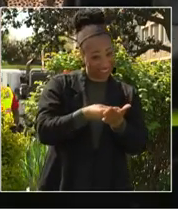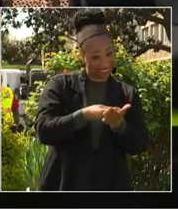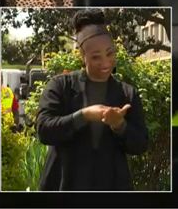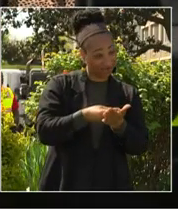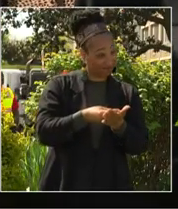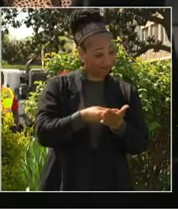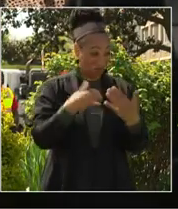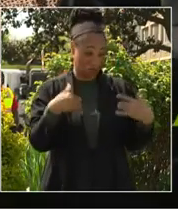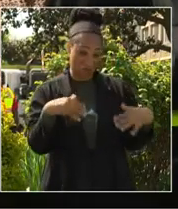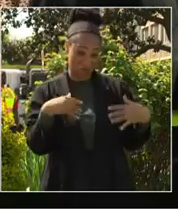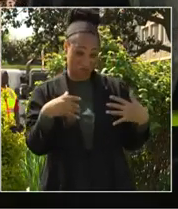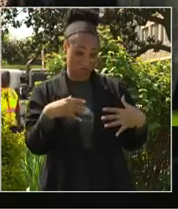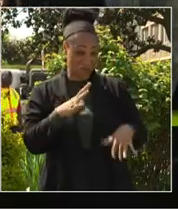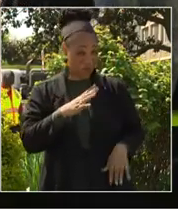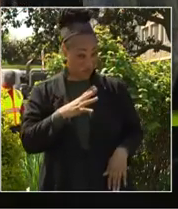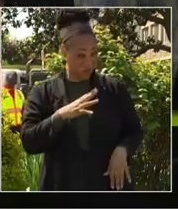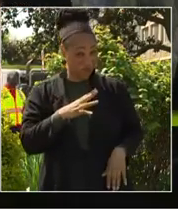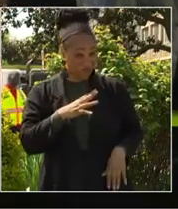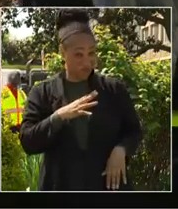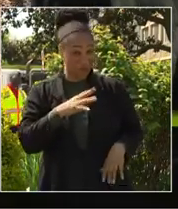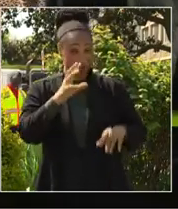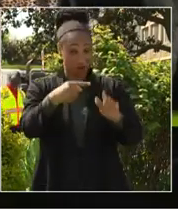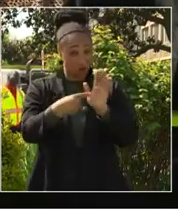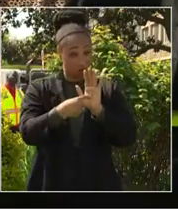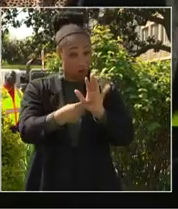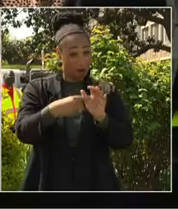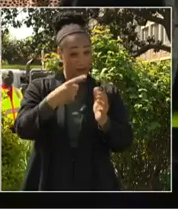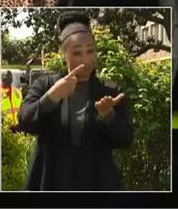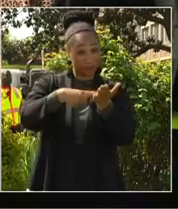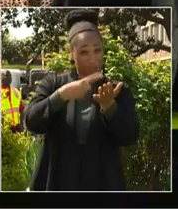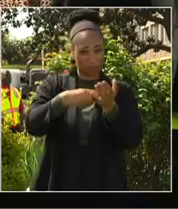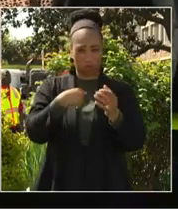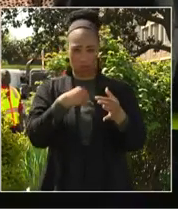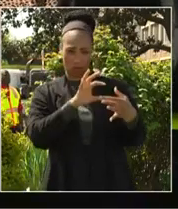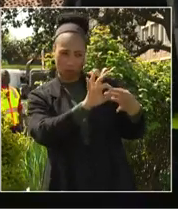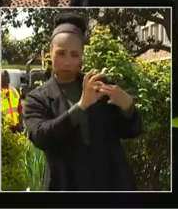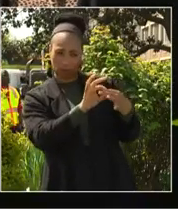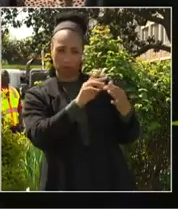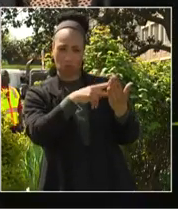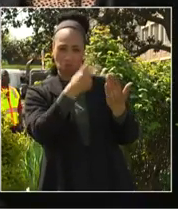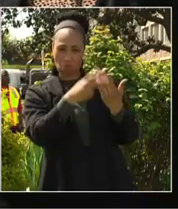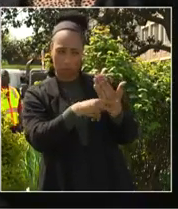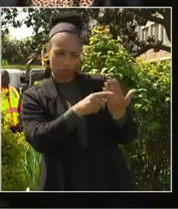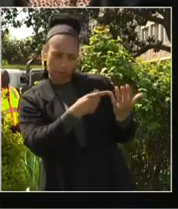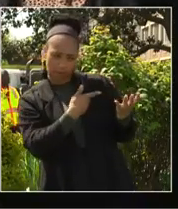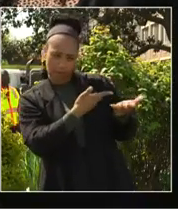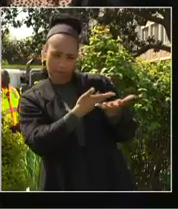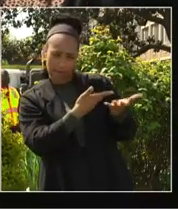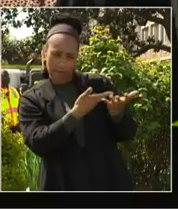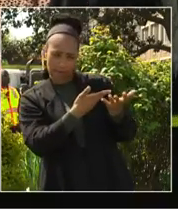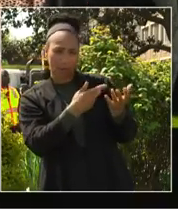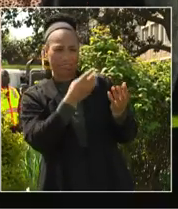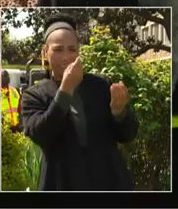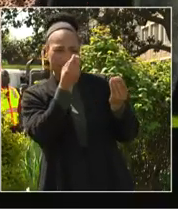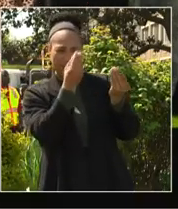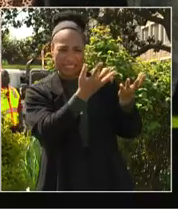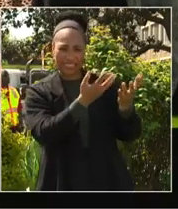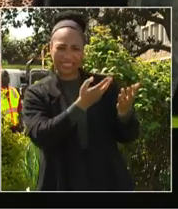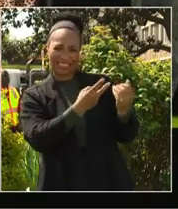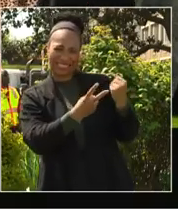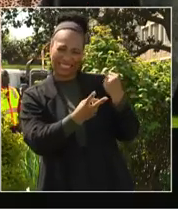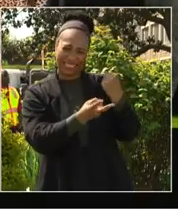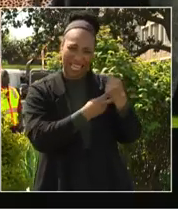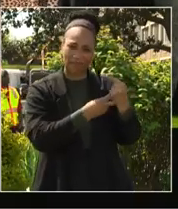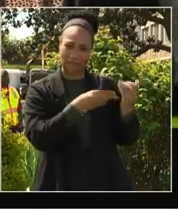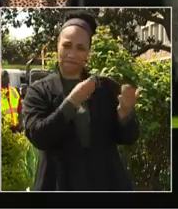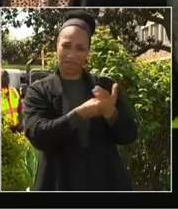DC program, we saved our customers and the residents of the District of Columbia nearly $400,000. As